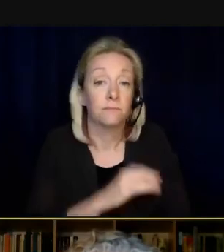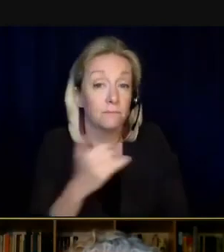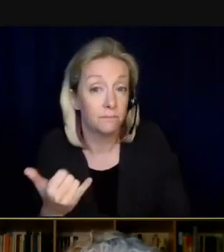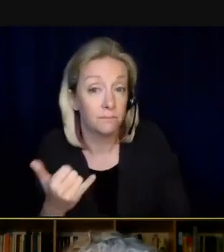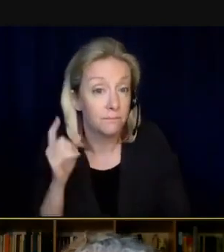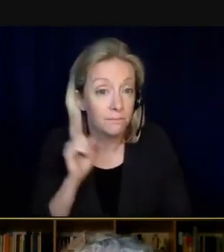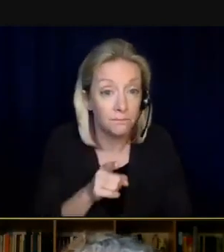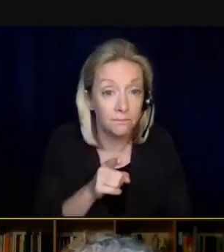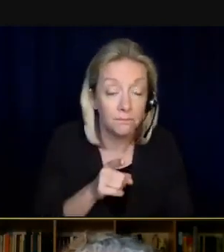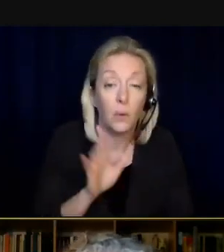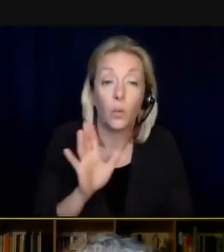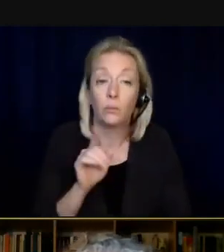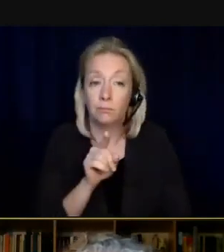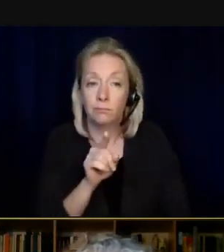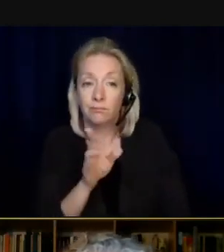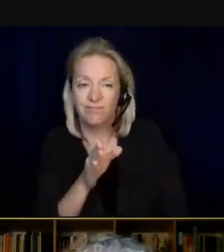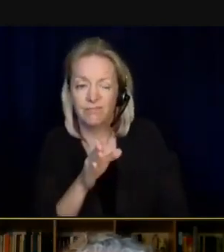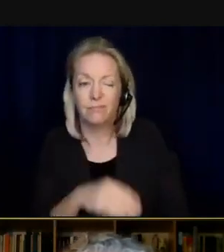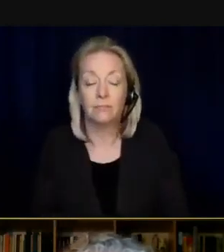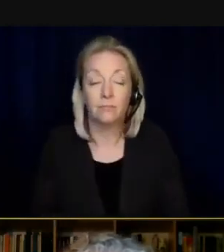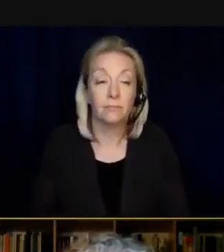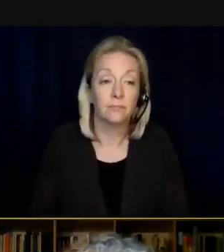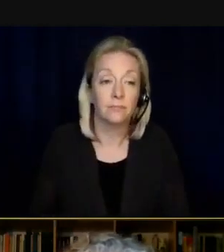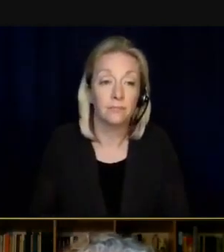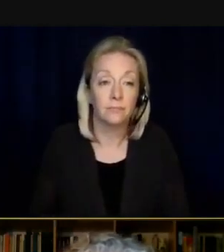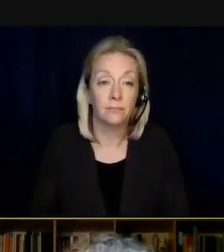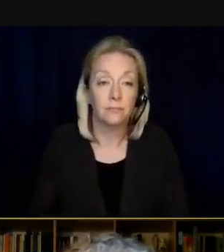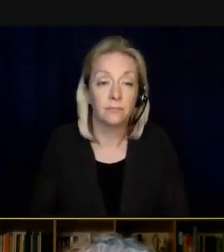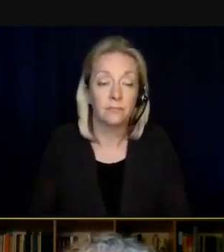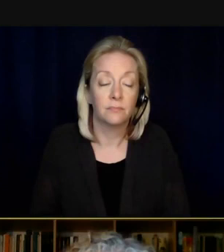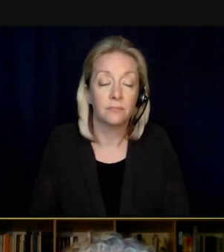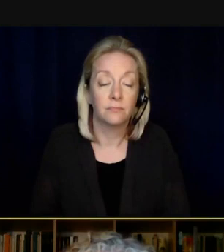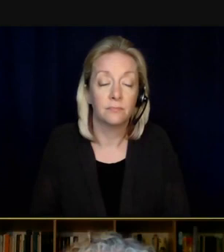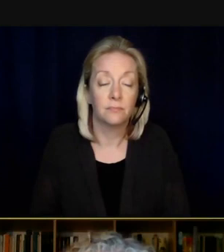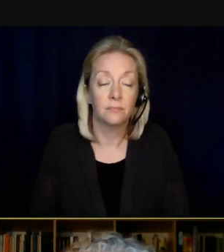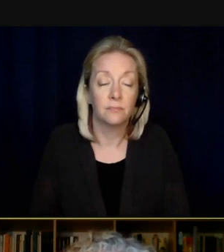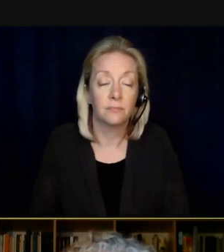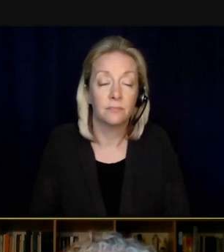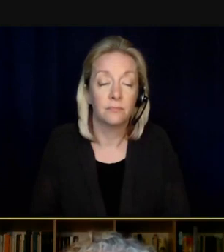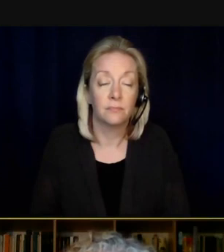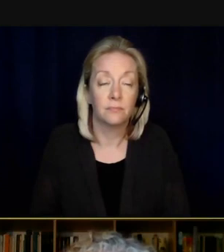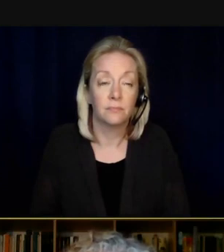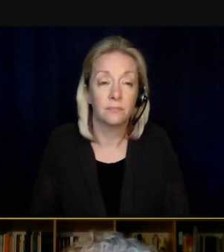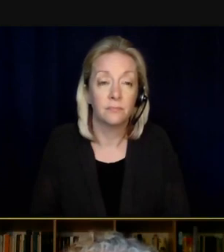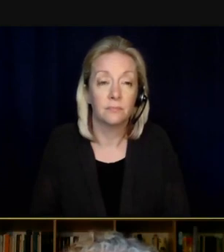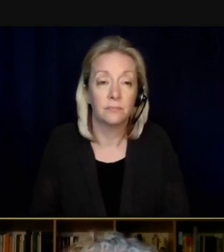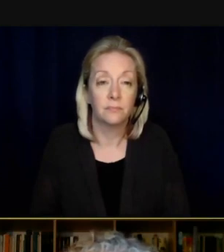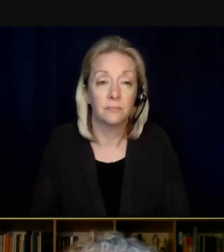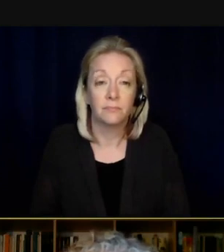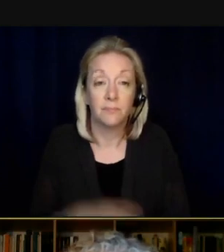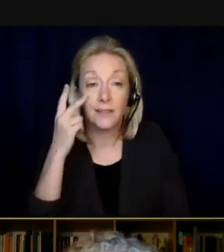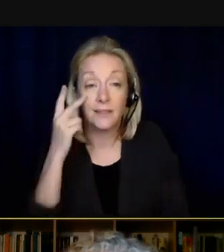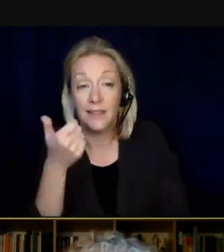back here, over here, okay, I can also see any colleagues that I